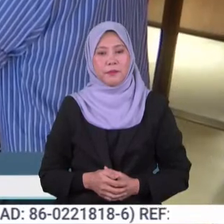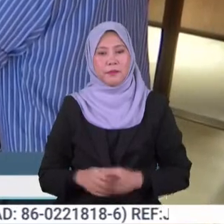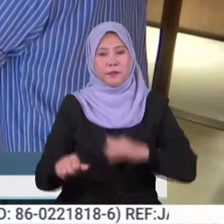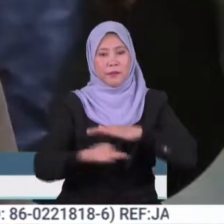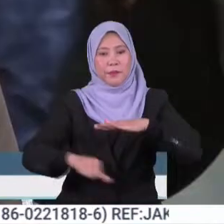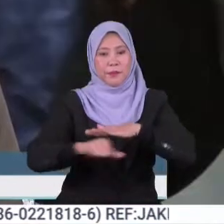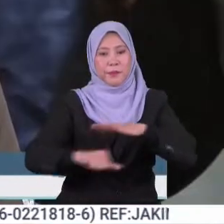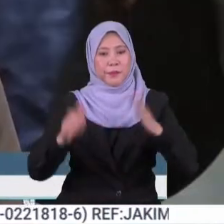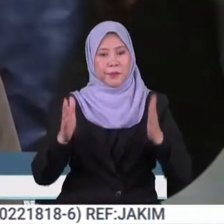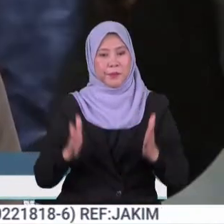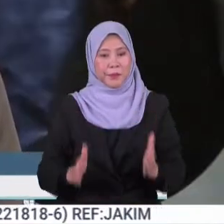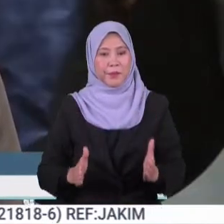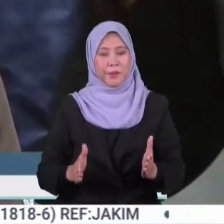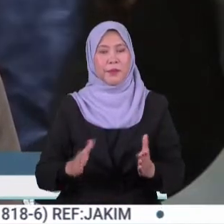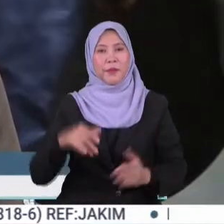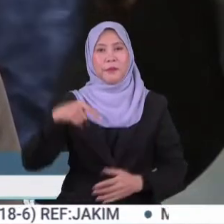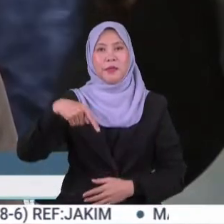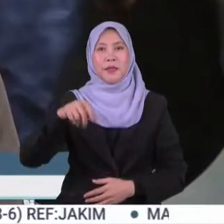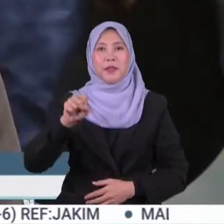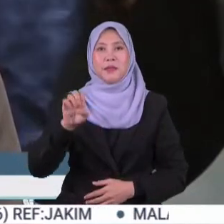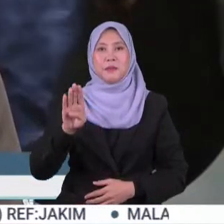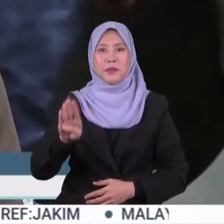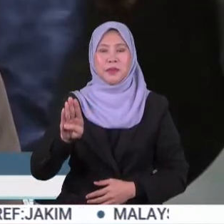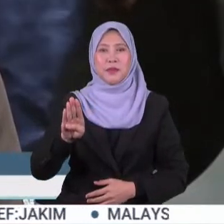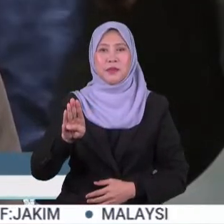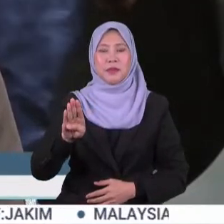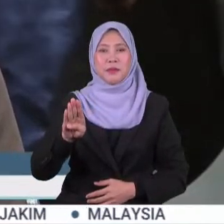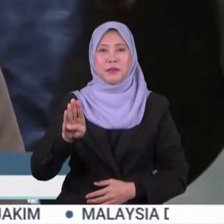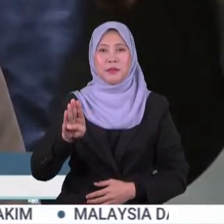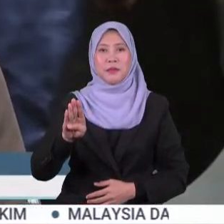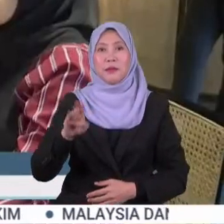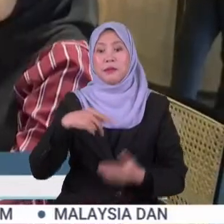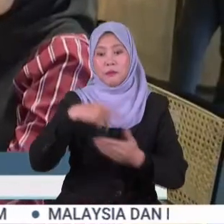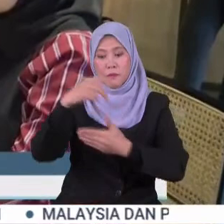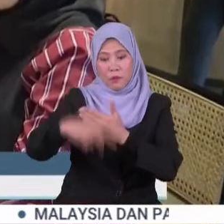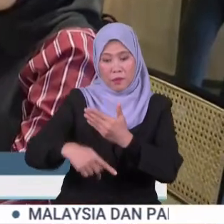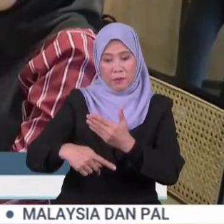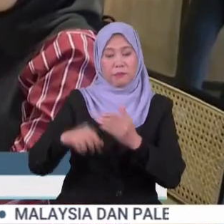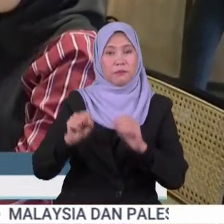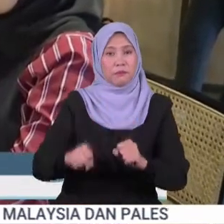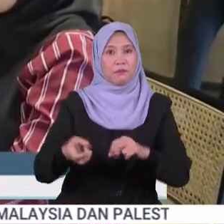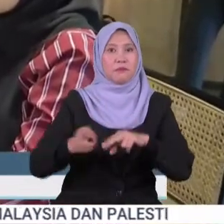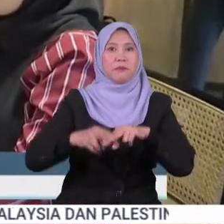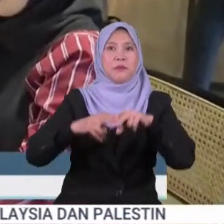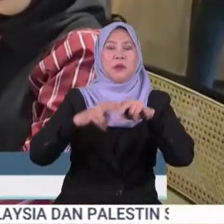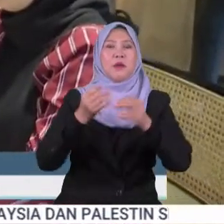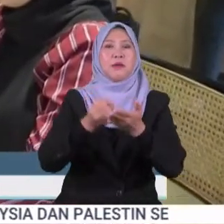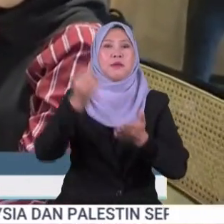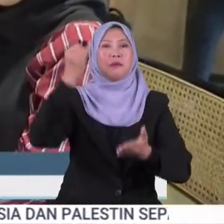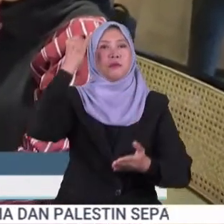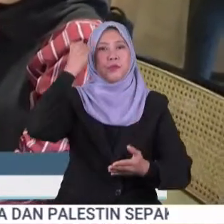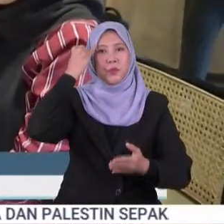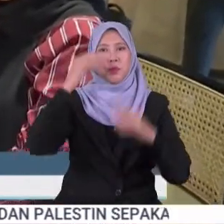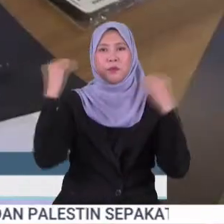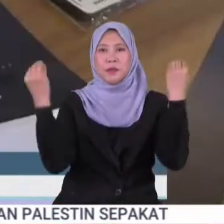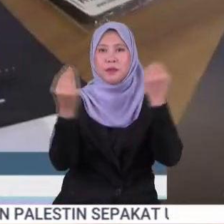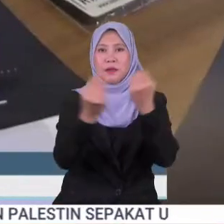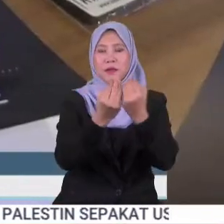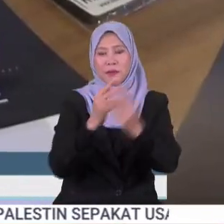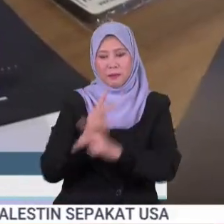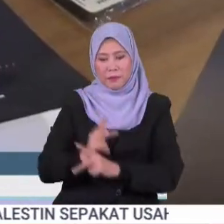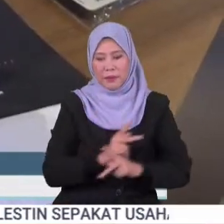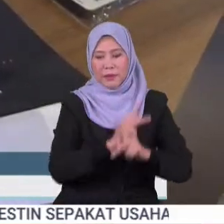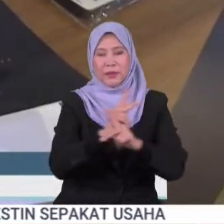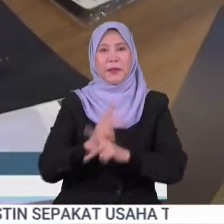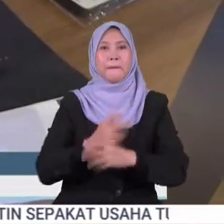Pengasas dan Ketua Pegawai Eksekutif BSBCC Dr. Wong Siu Ti berkata program itu dapat meningkatkan lagi pengetahuan masyarakat dalam hal